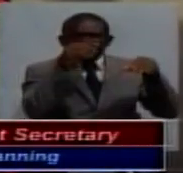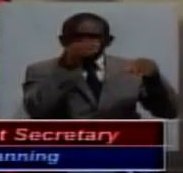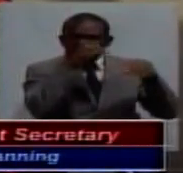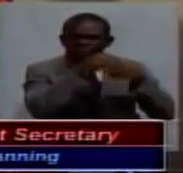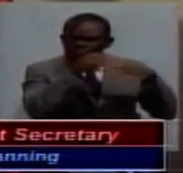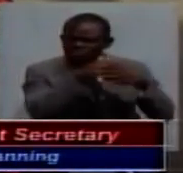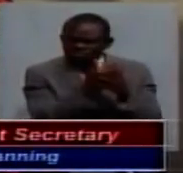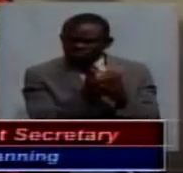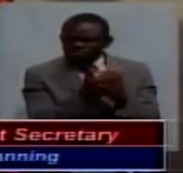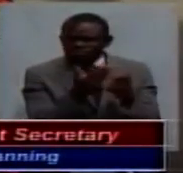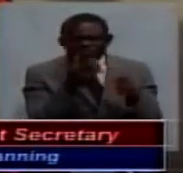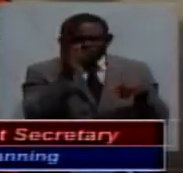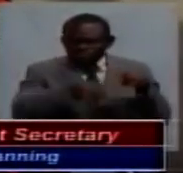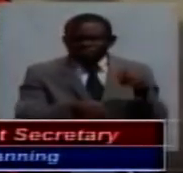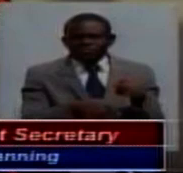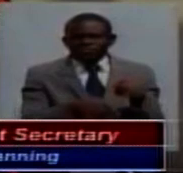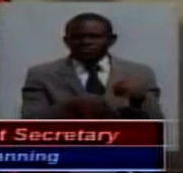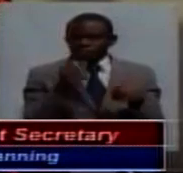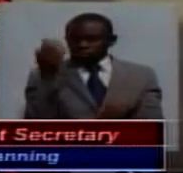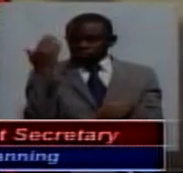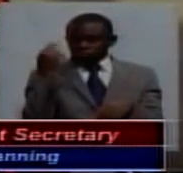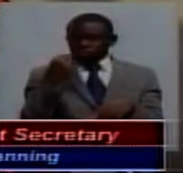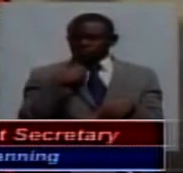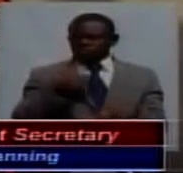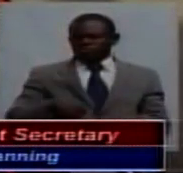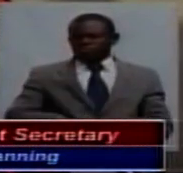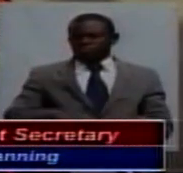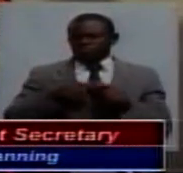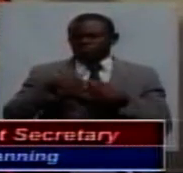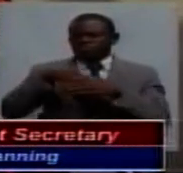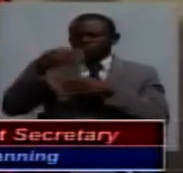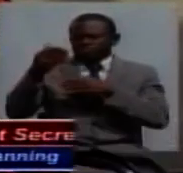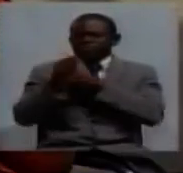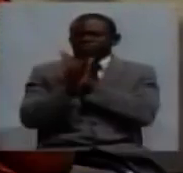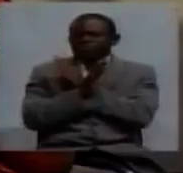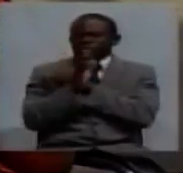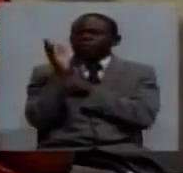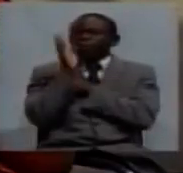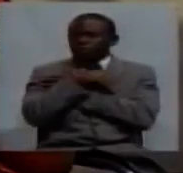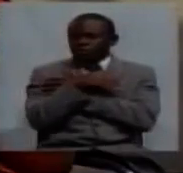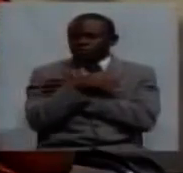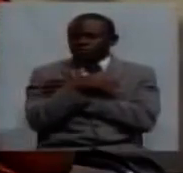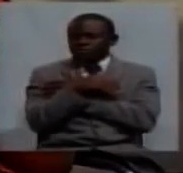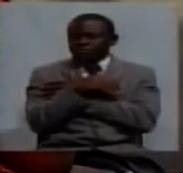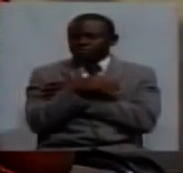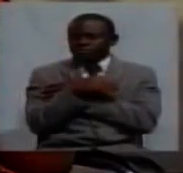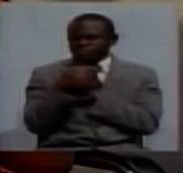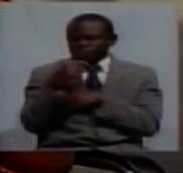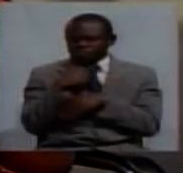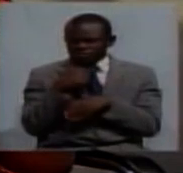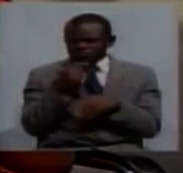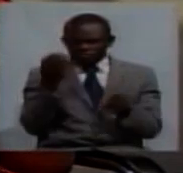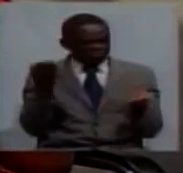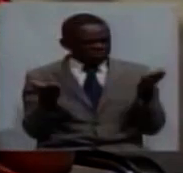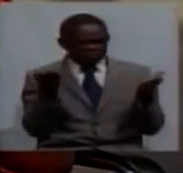Zambia. And I begin to see that young people here, especially, you know, for parents